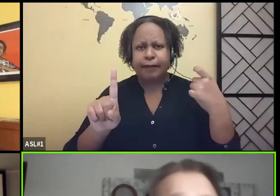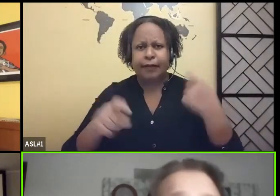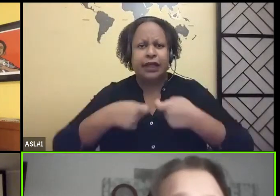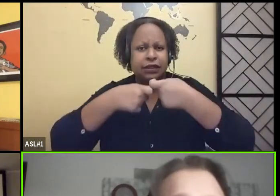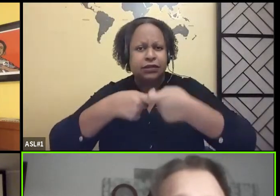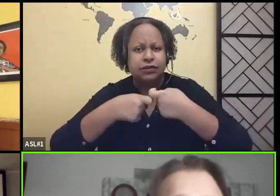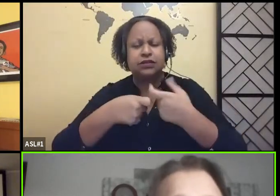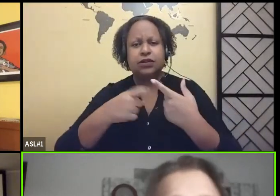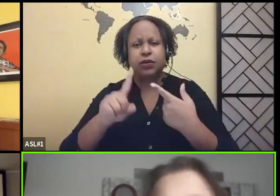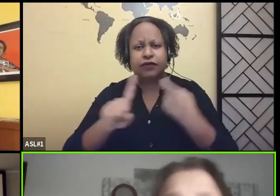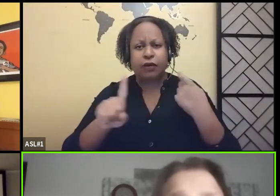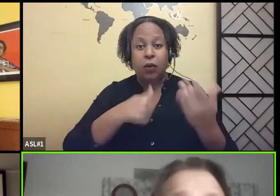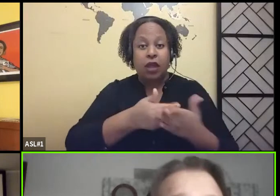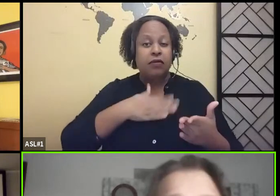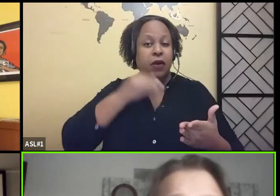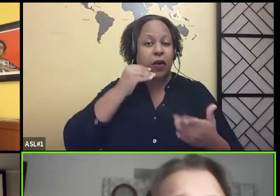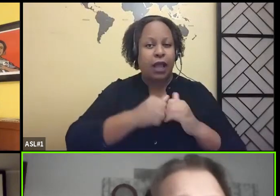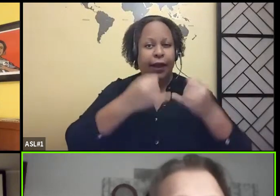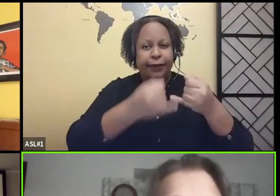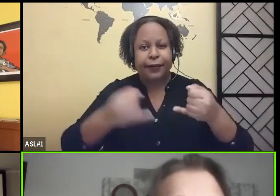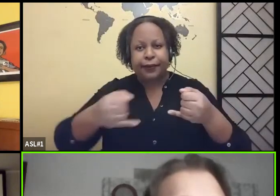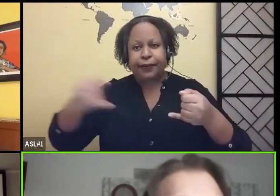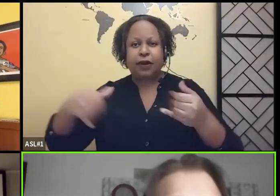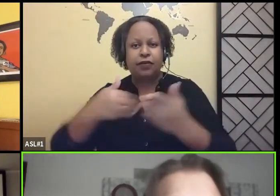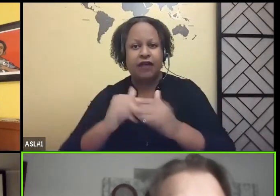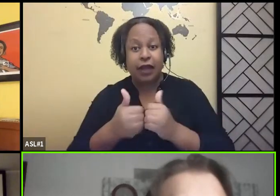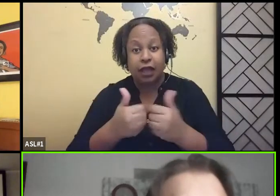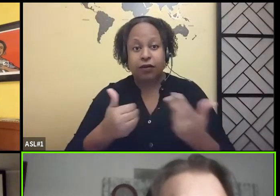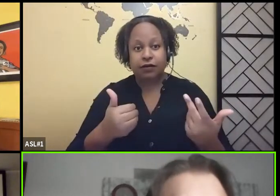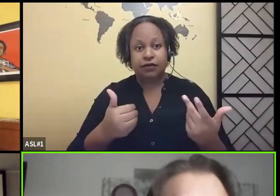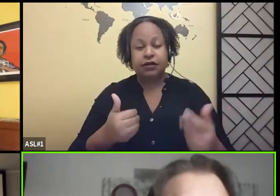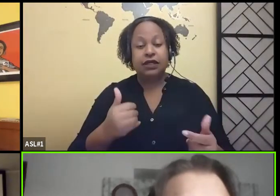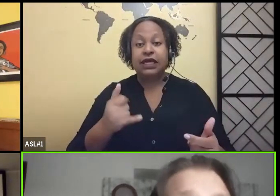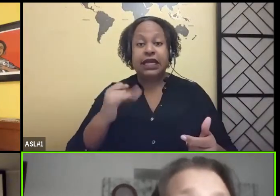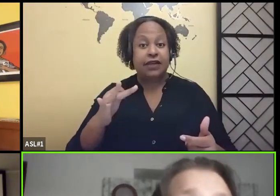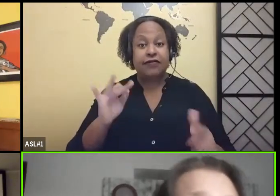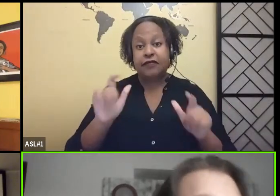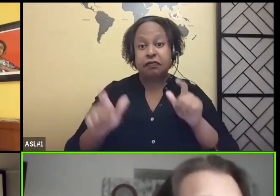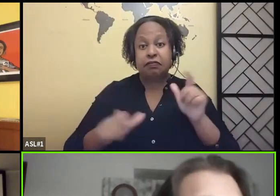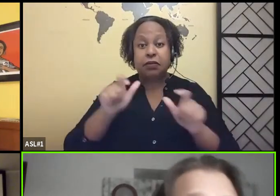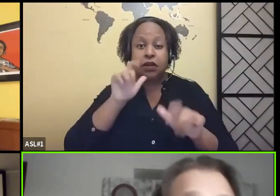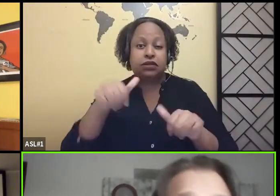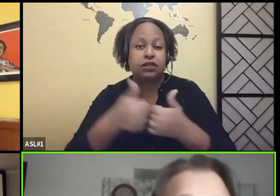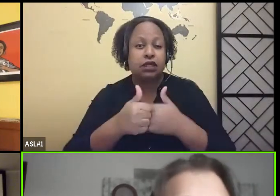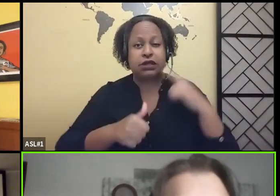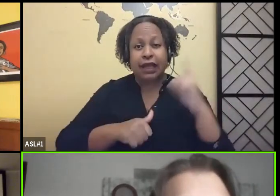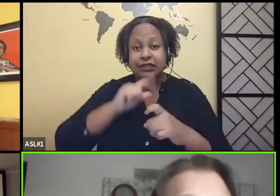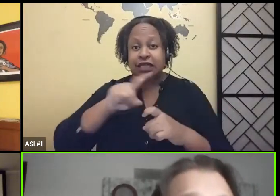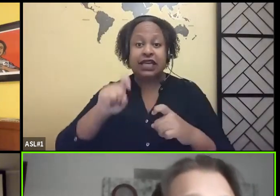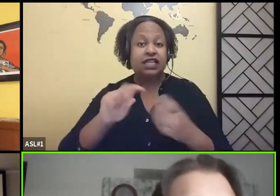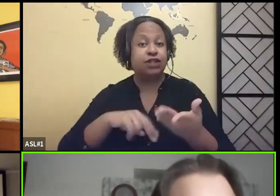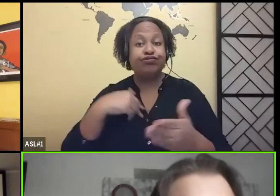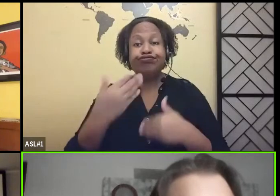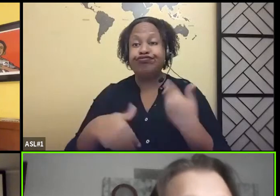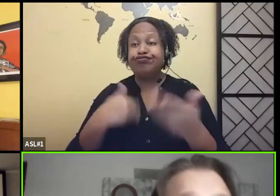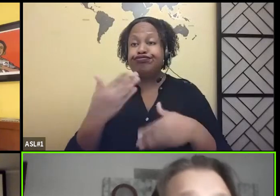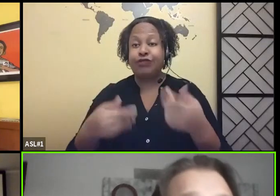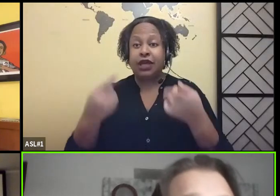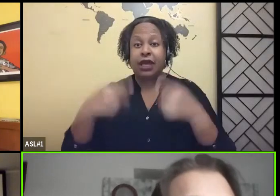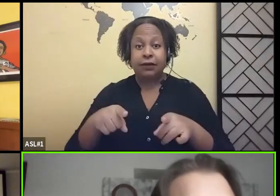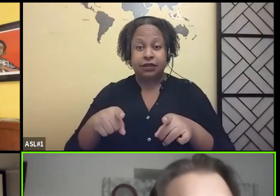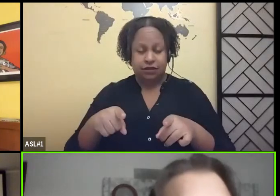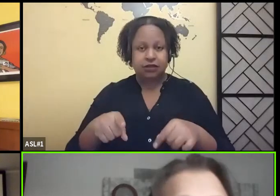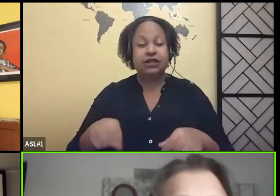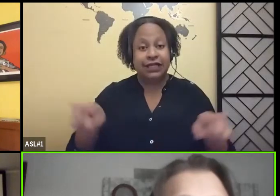being asking those questions, business as usual goes on, you know, which is the same kind of things that you are asking and we